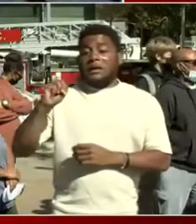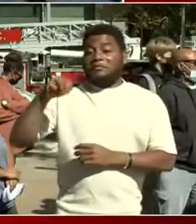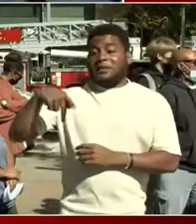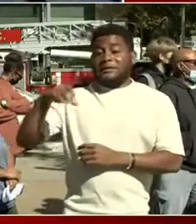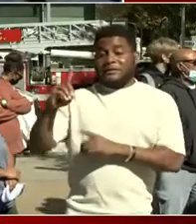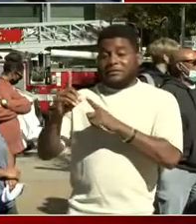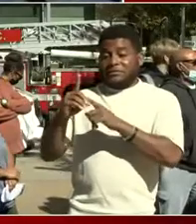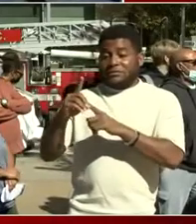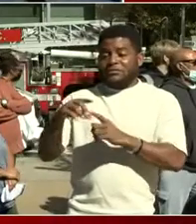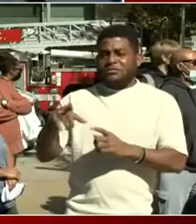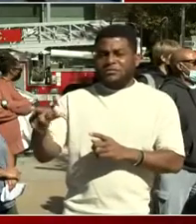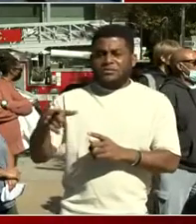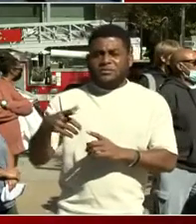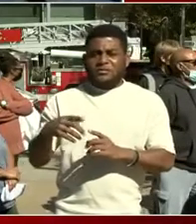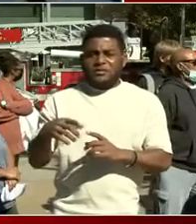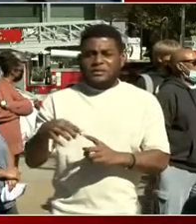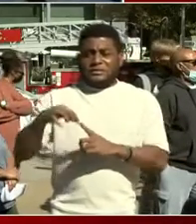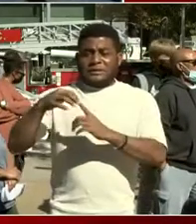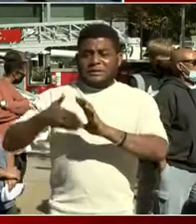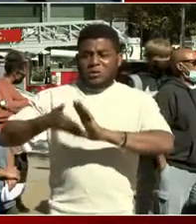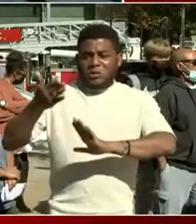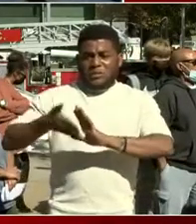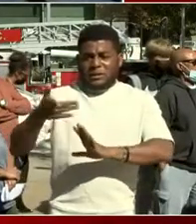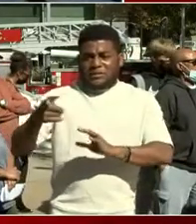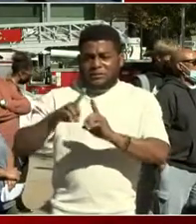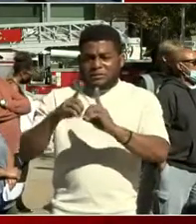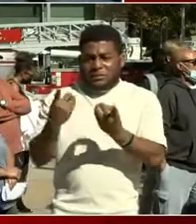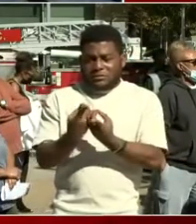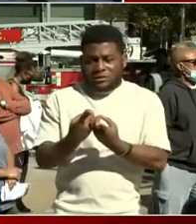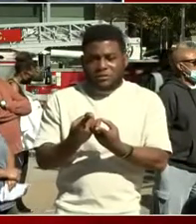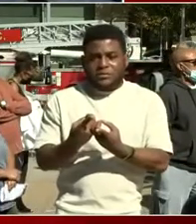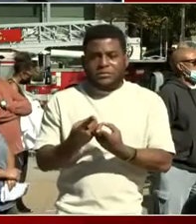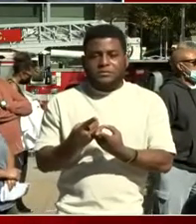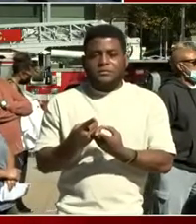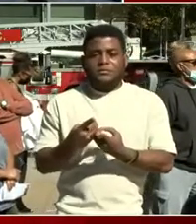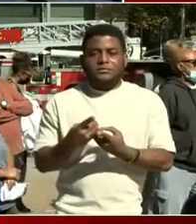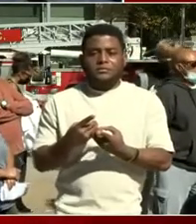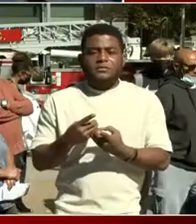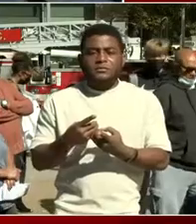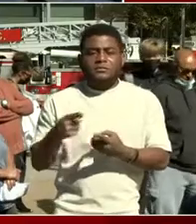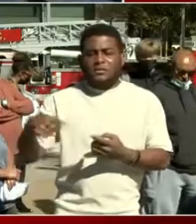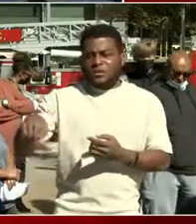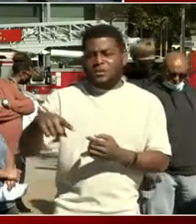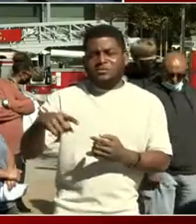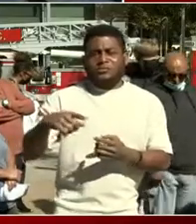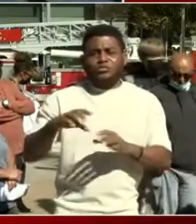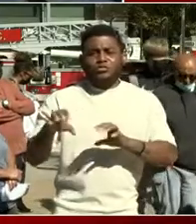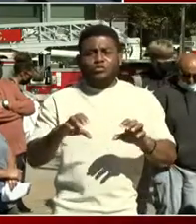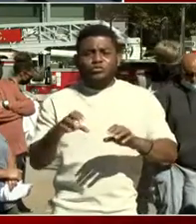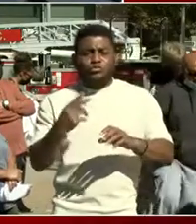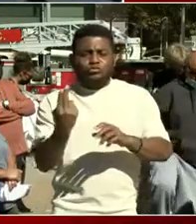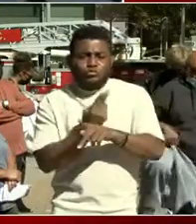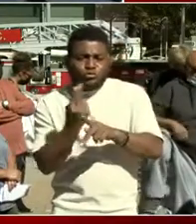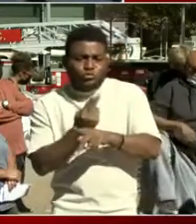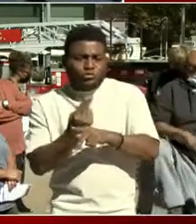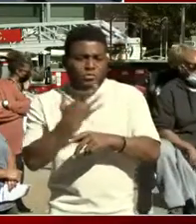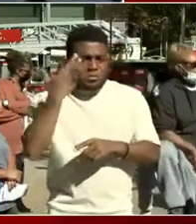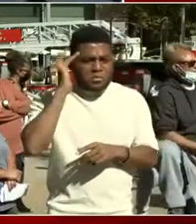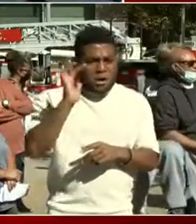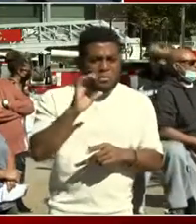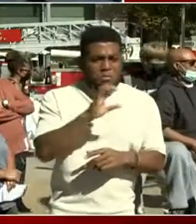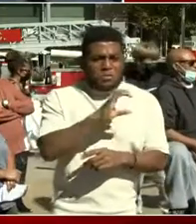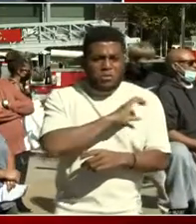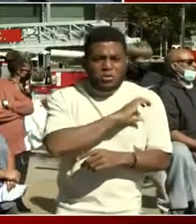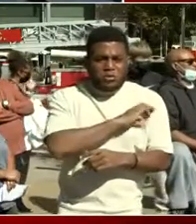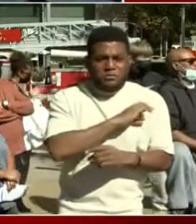and Community Outreach Teams, using an intelligence-led policing approach, dedicating investigative resources